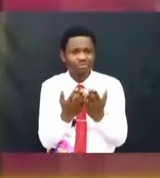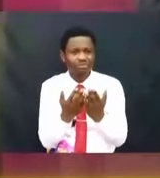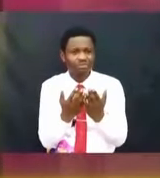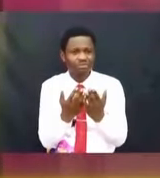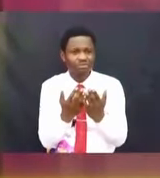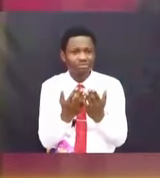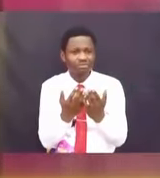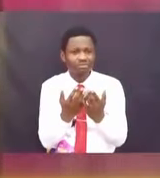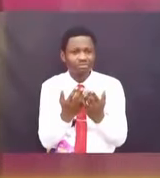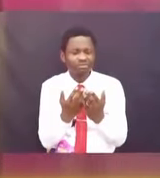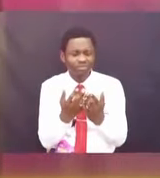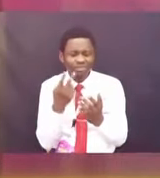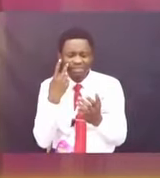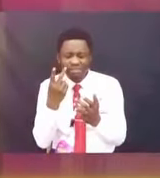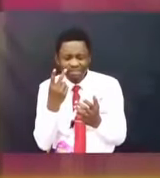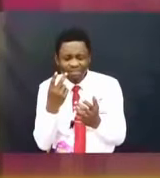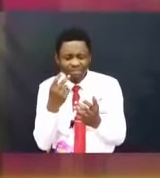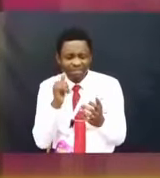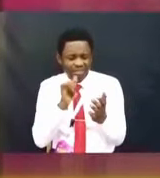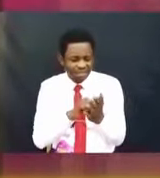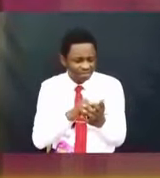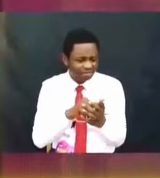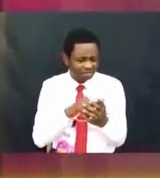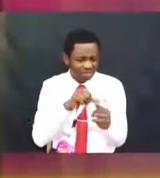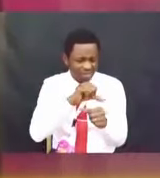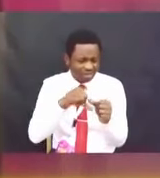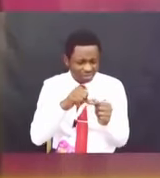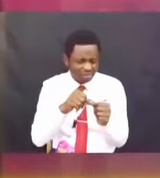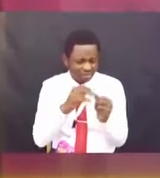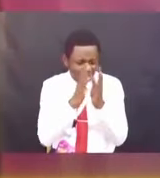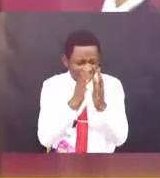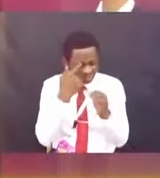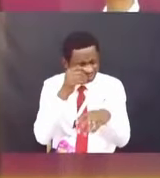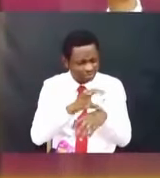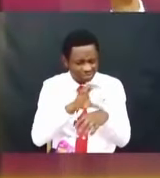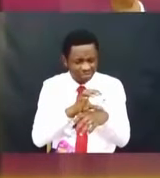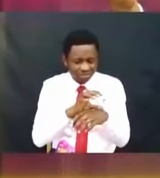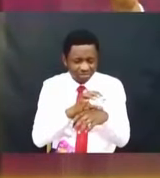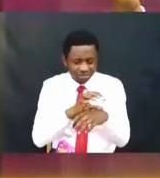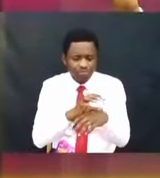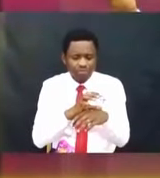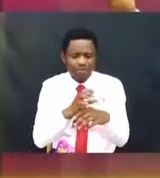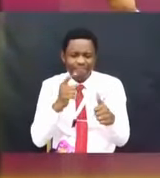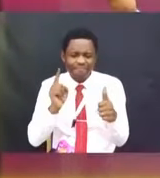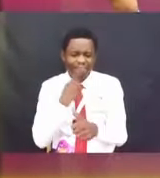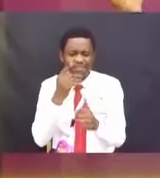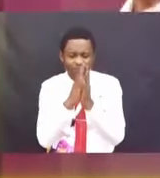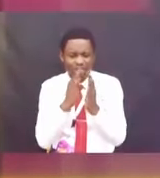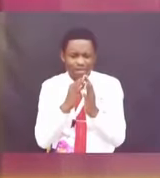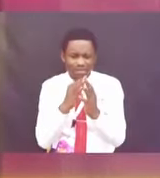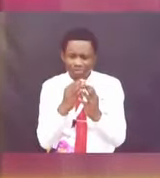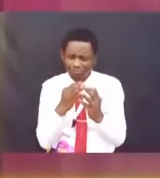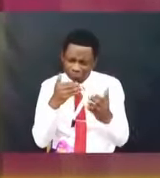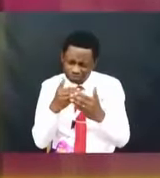about interceding for the Church of Pentecost, we came to 300 on the Zoom.